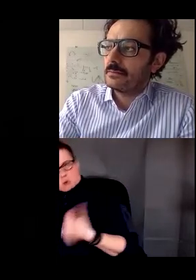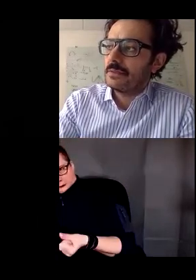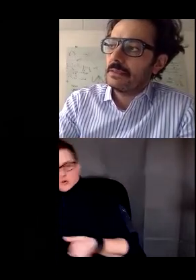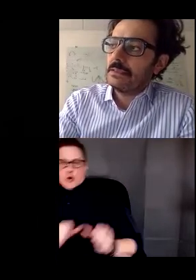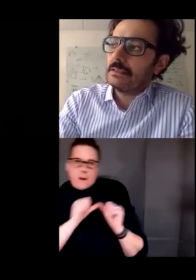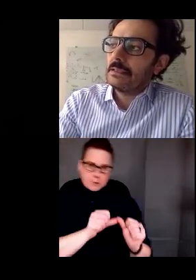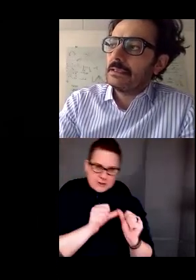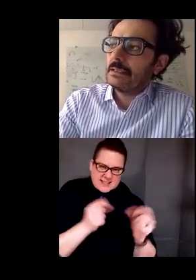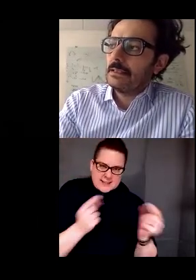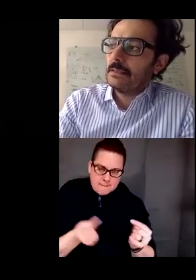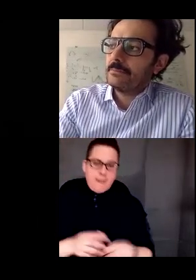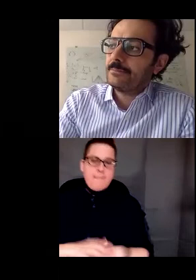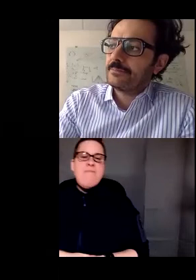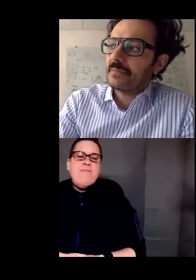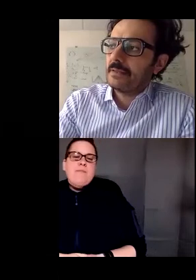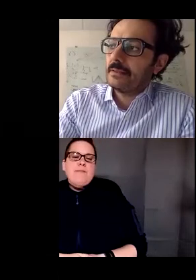persistent. But the